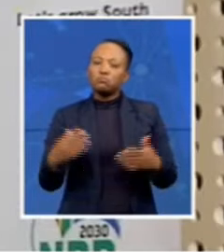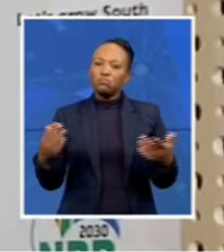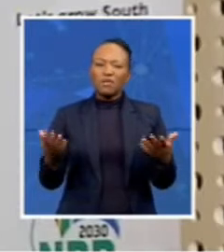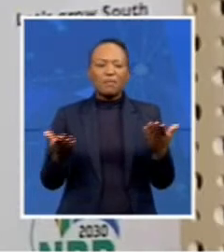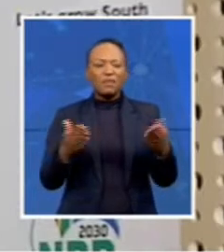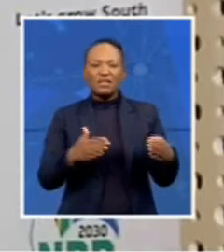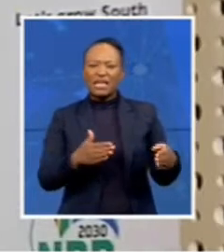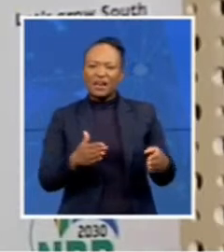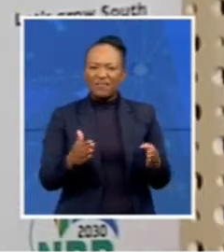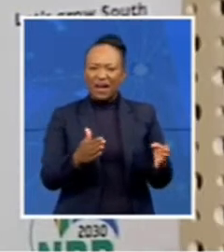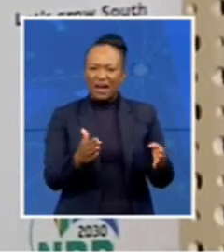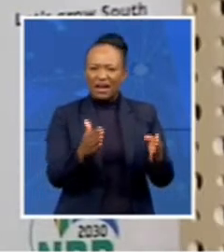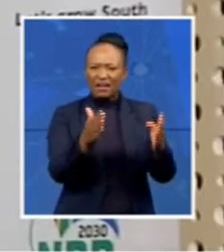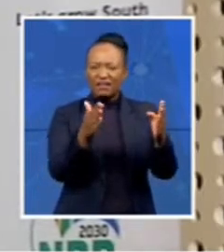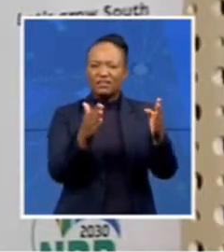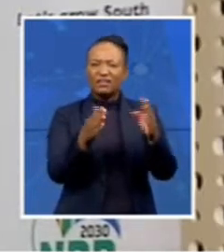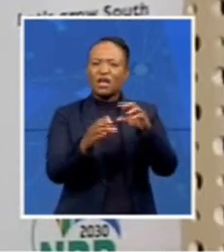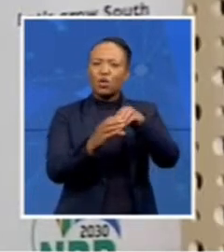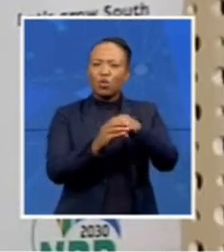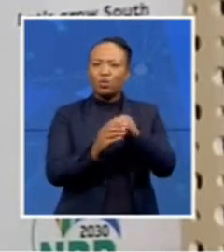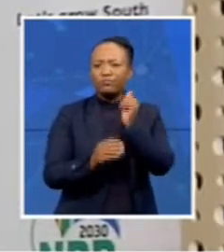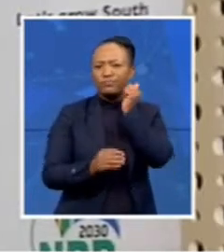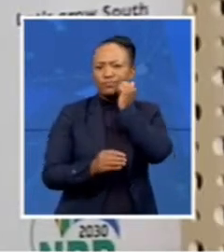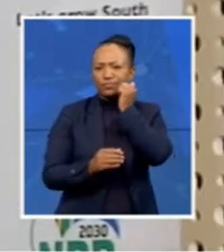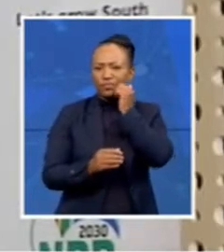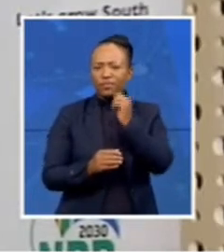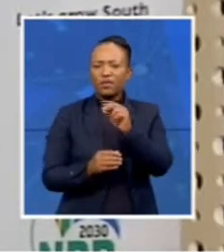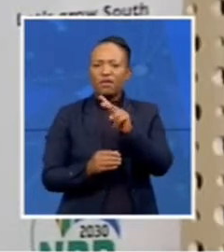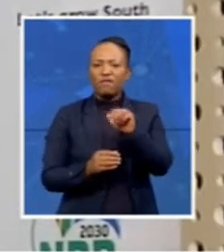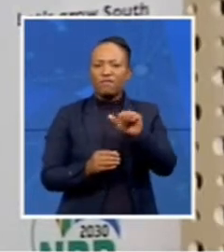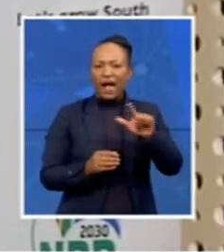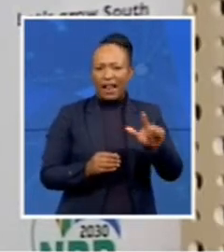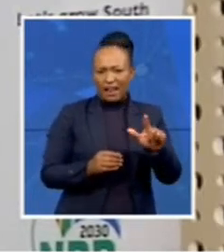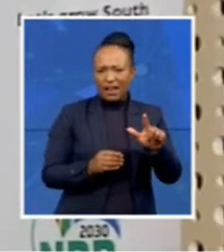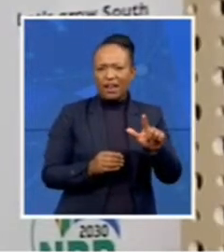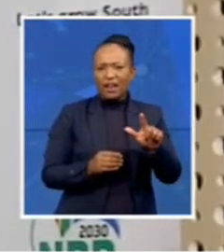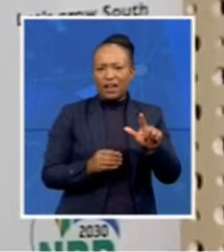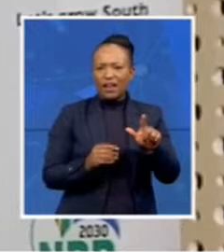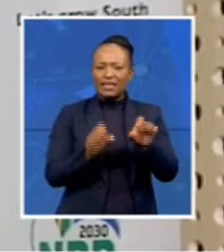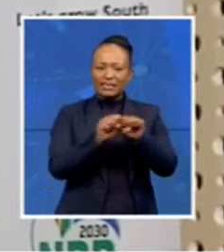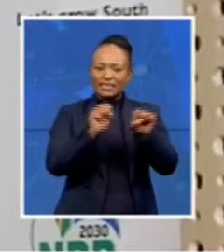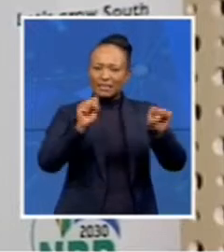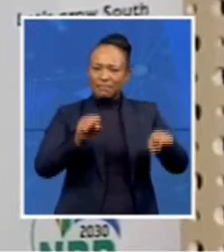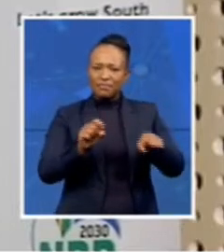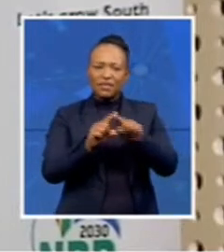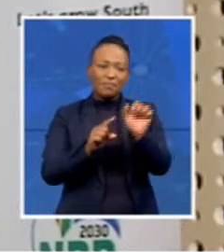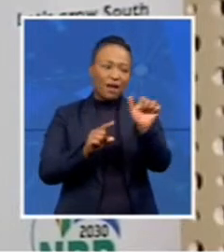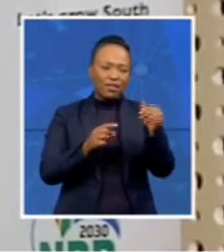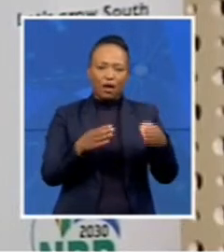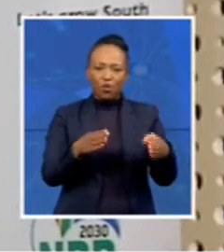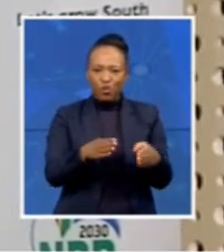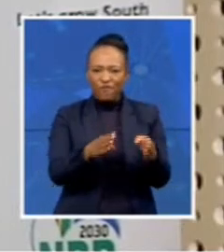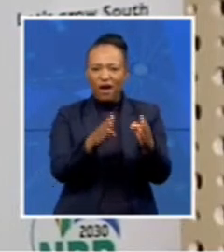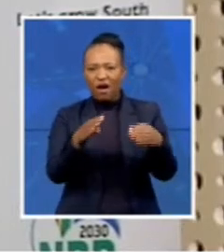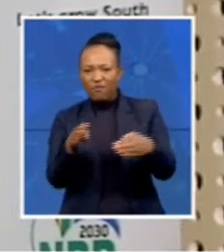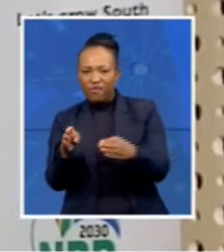Vaal River system, but all other rivers in the country. This is where we're